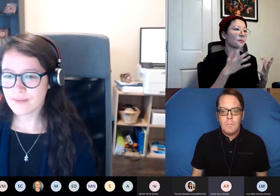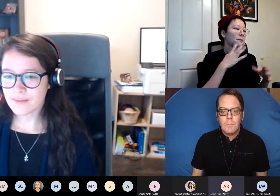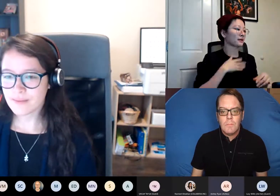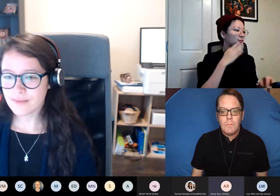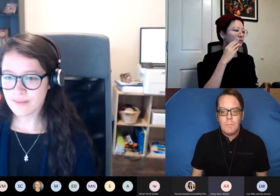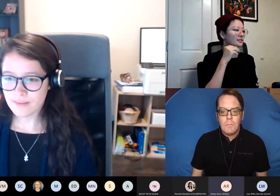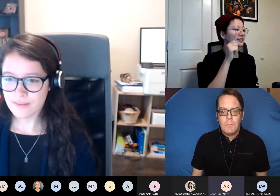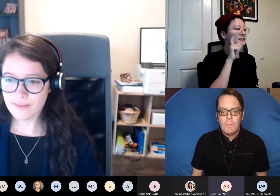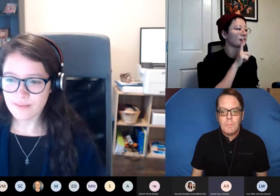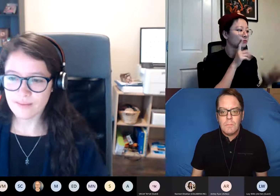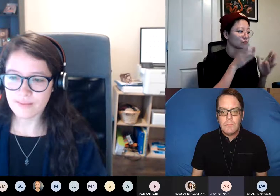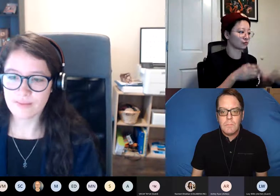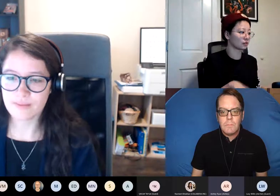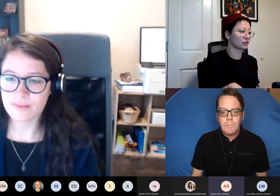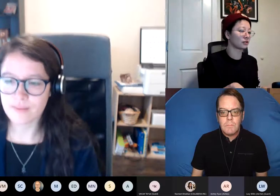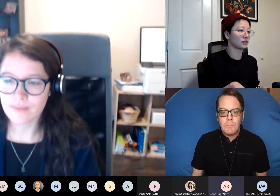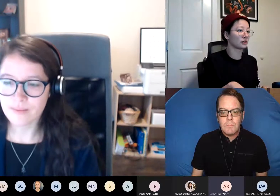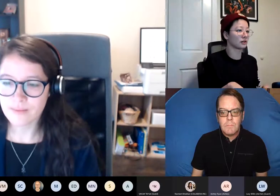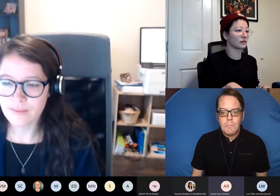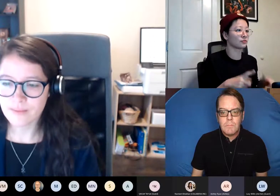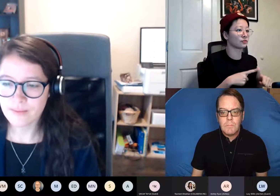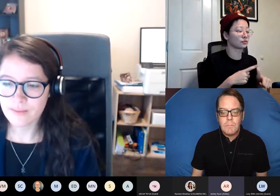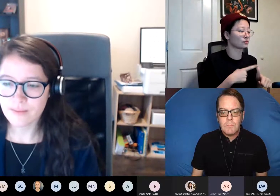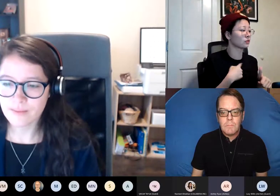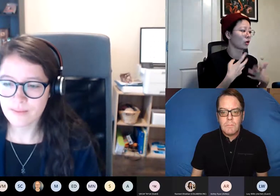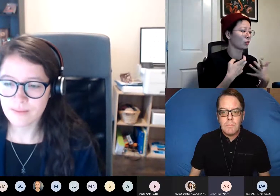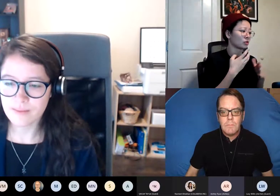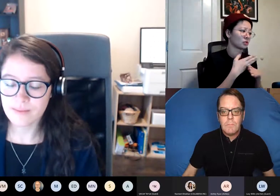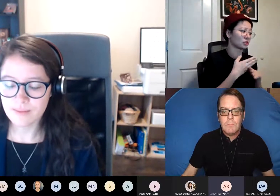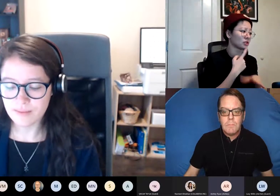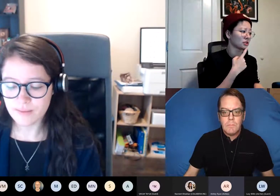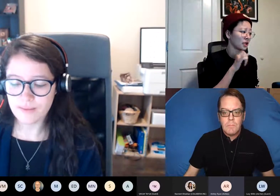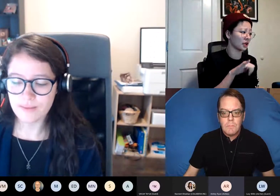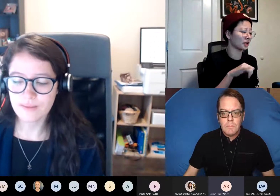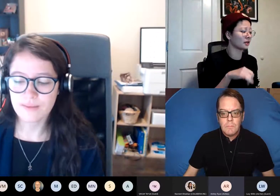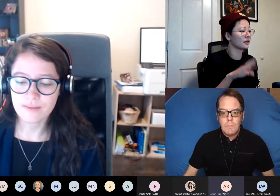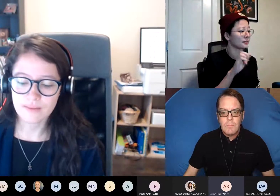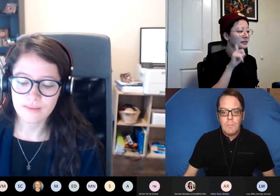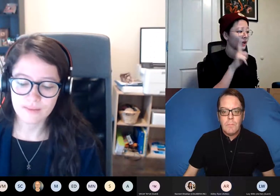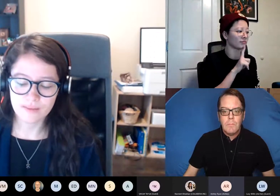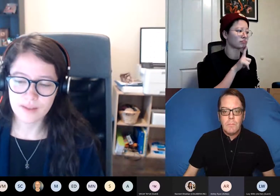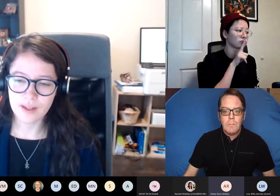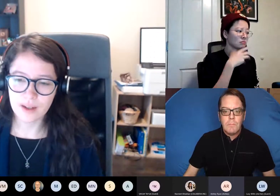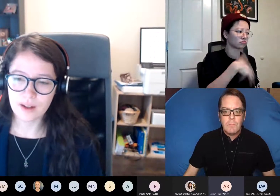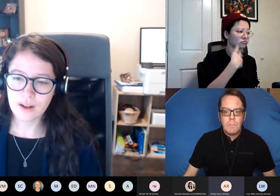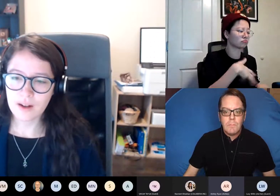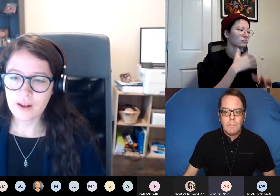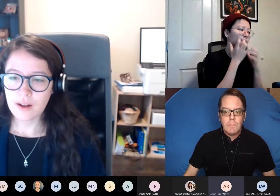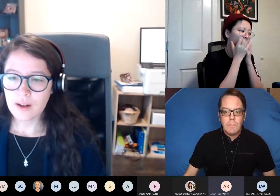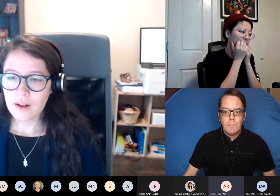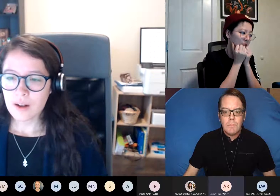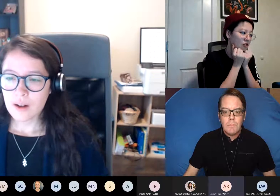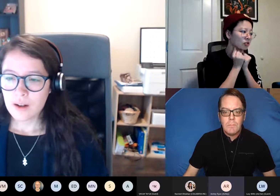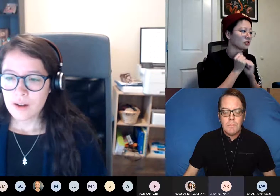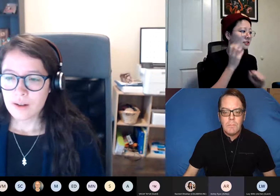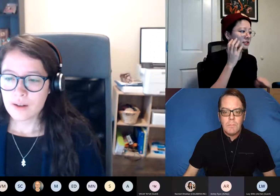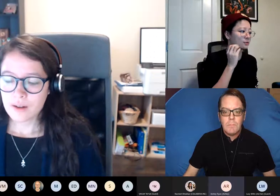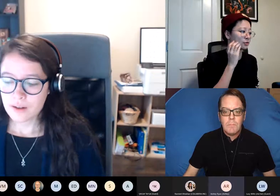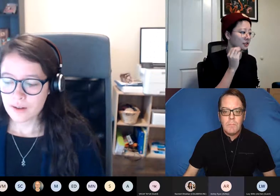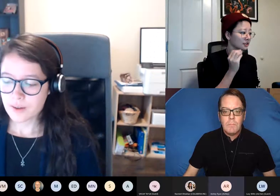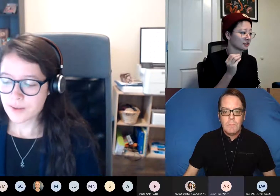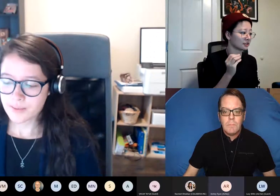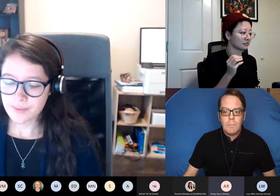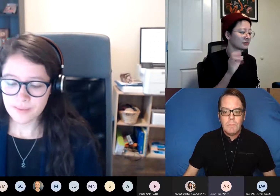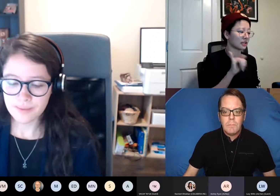So a little bit about what my experience is as a deaf person. What I would like to share is that being